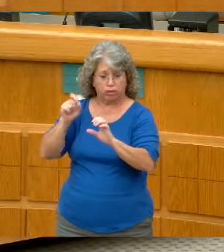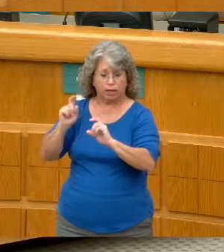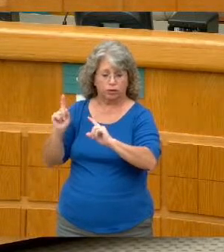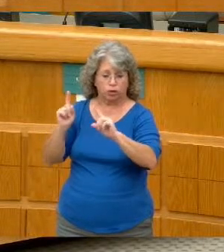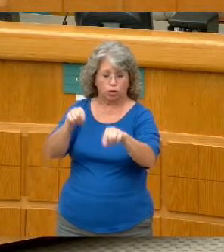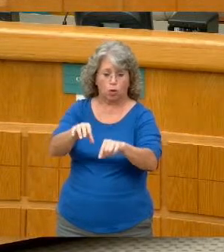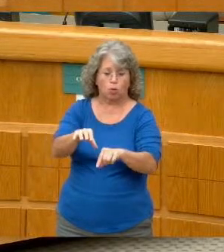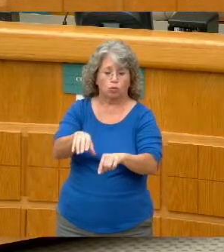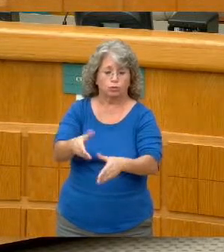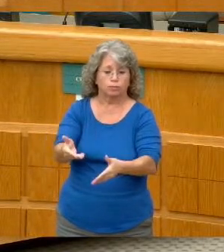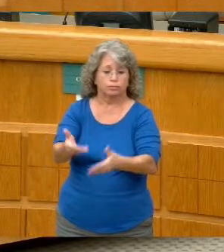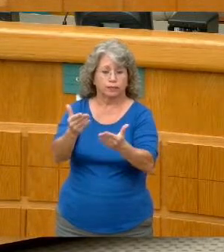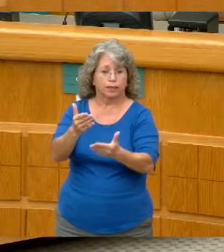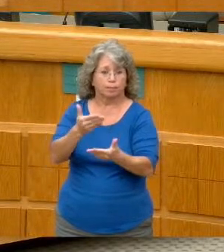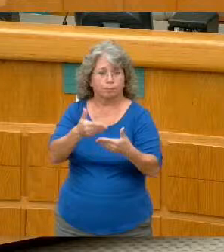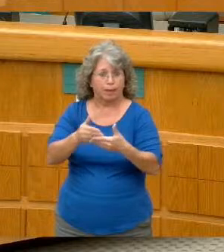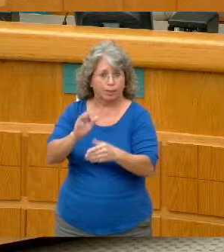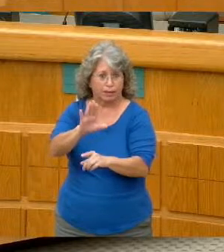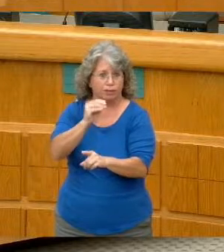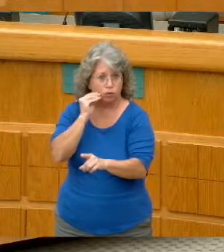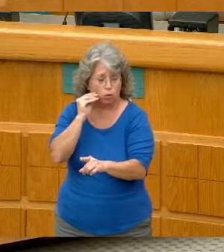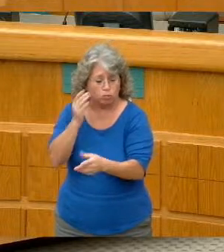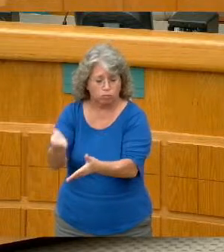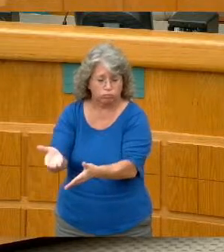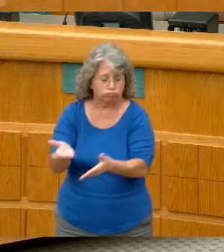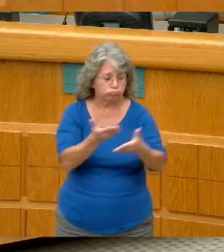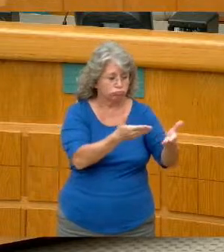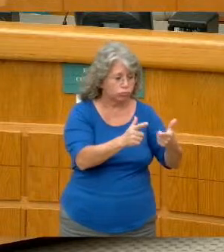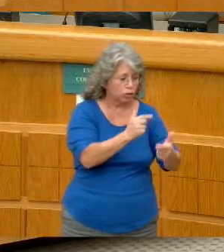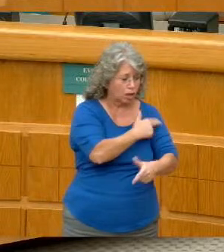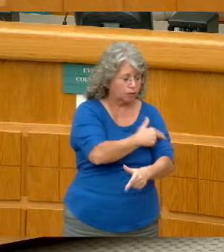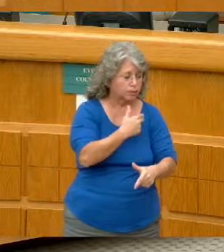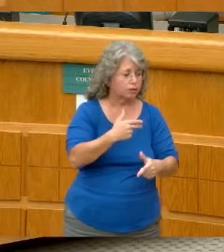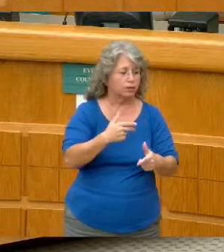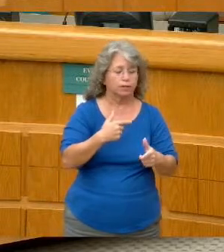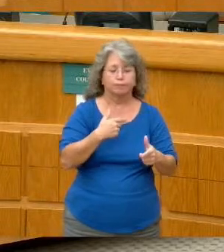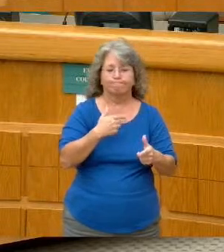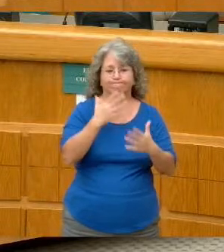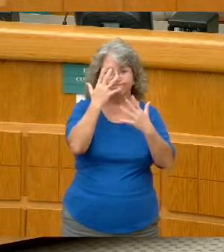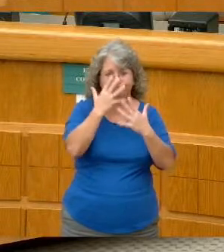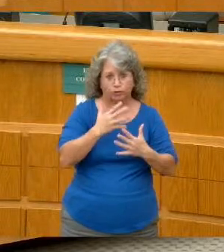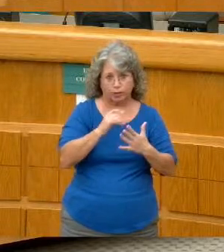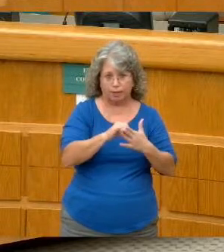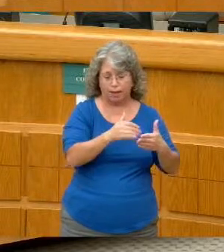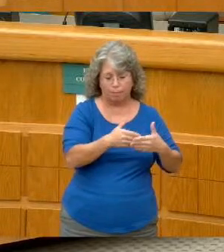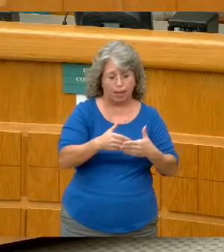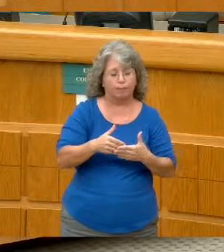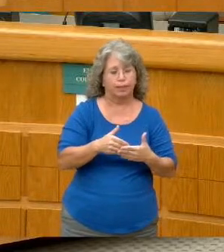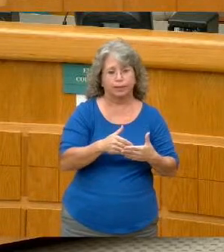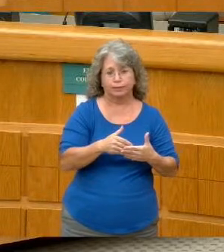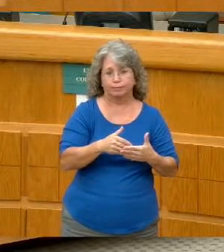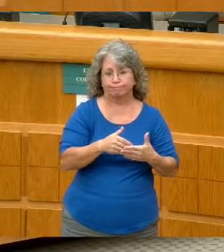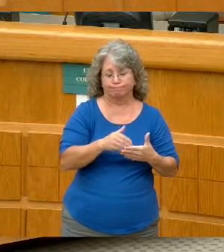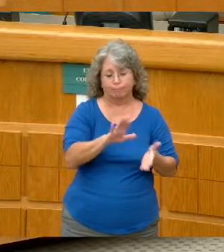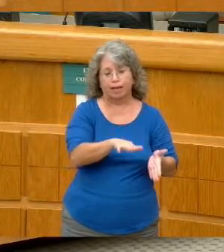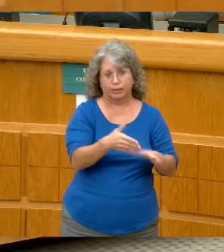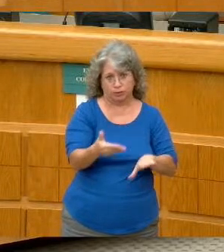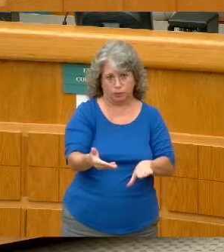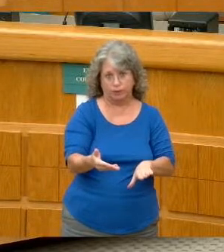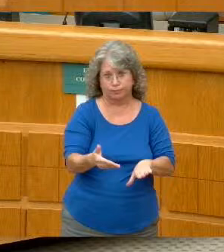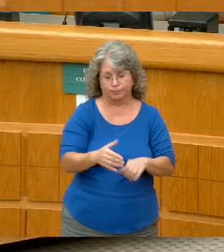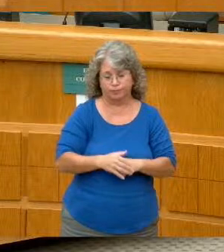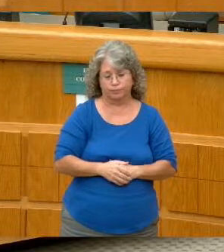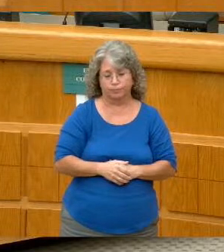the baby was unresponsive. Unfortunately, the baby was not able to be resuscitated and later passed